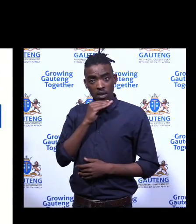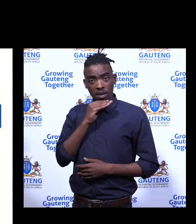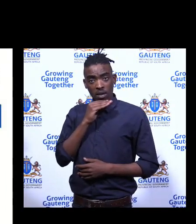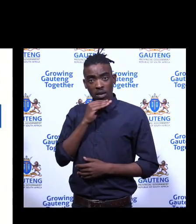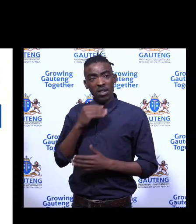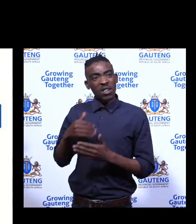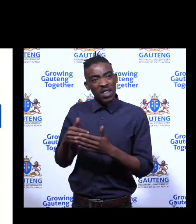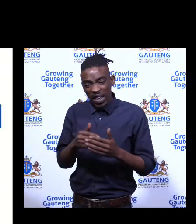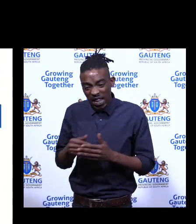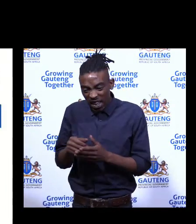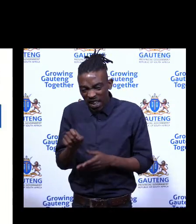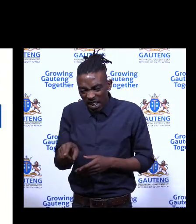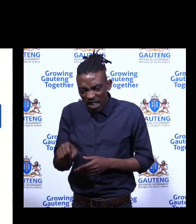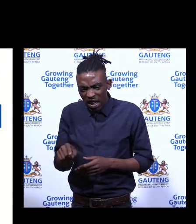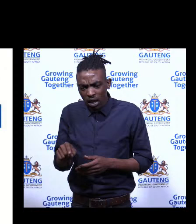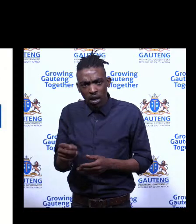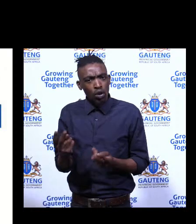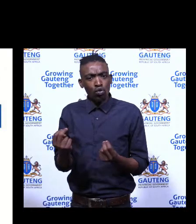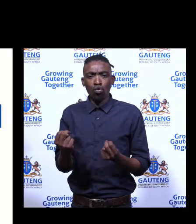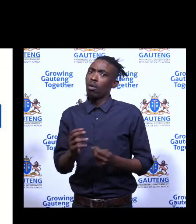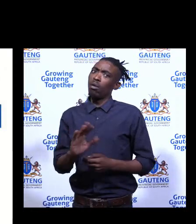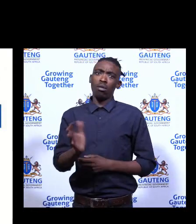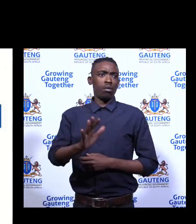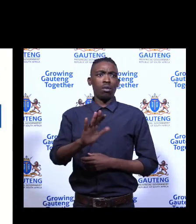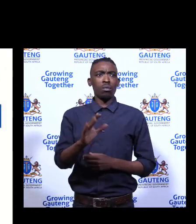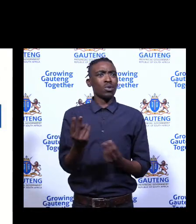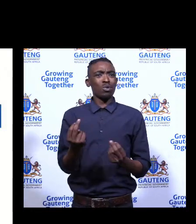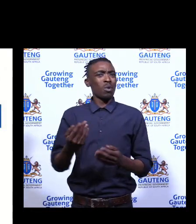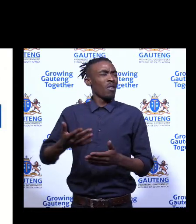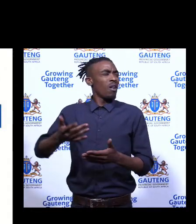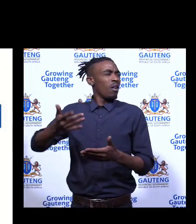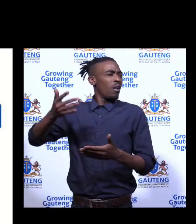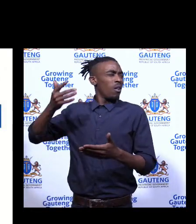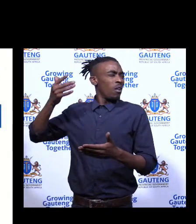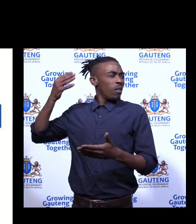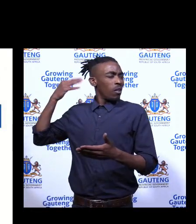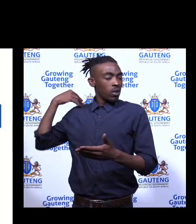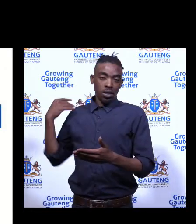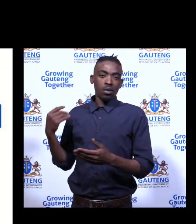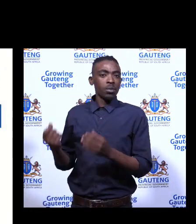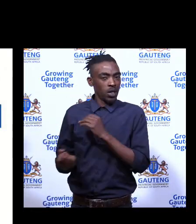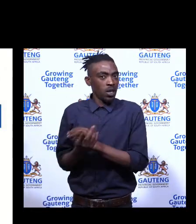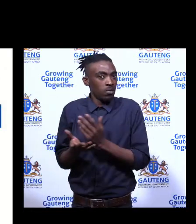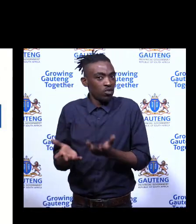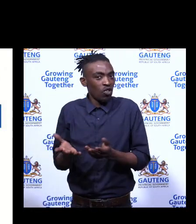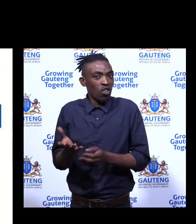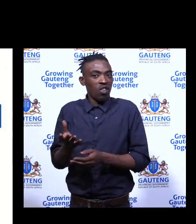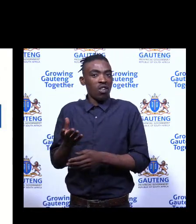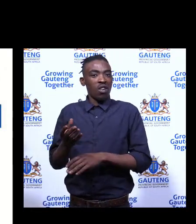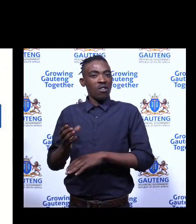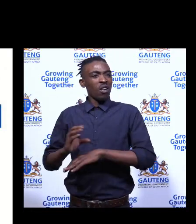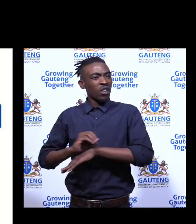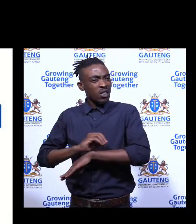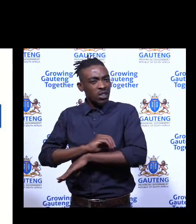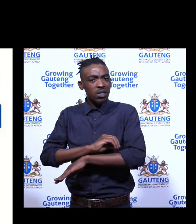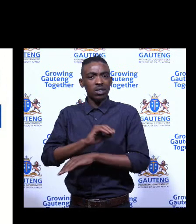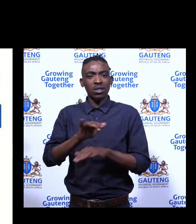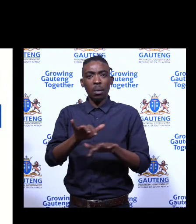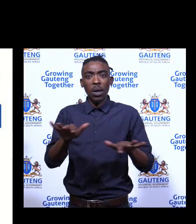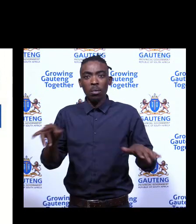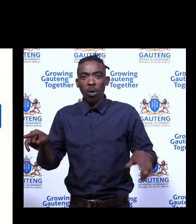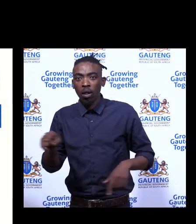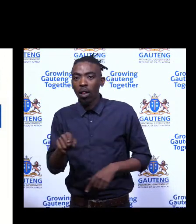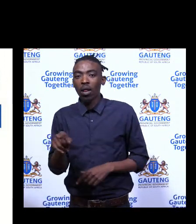is not new. We've been doing palliative care for patients with cancers. We've been doing palliative care